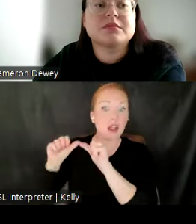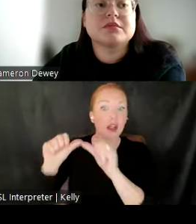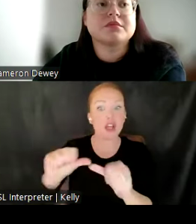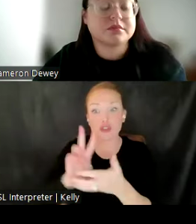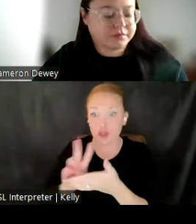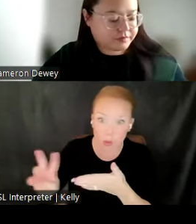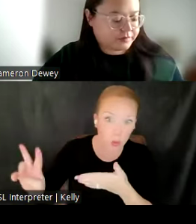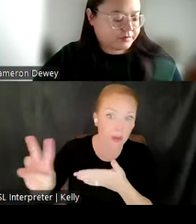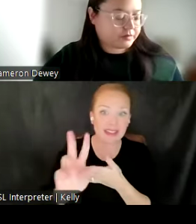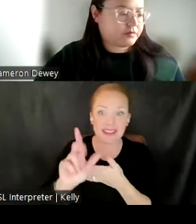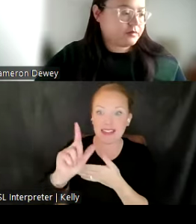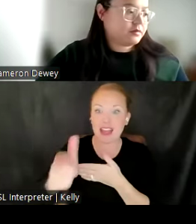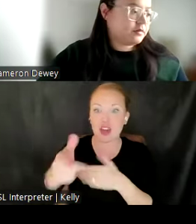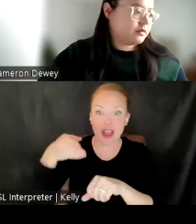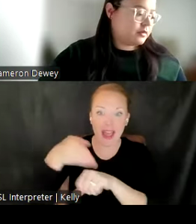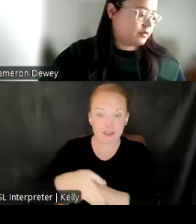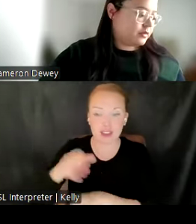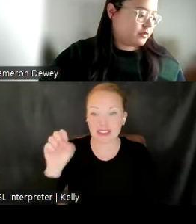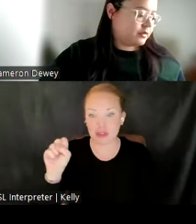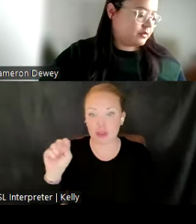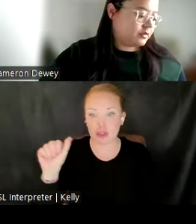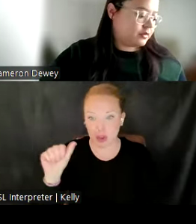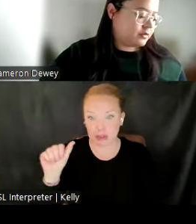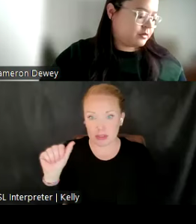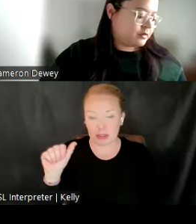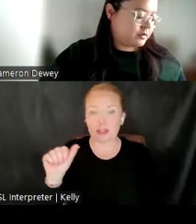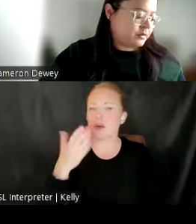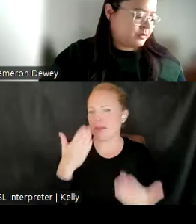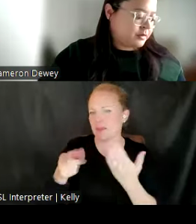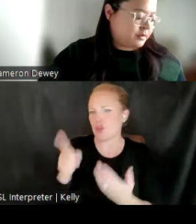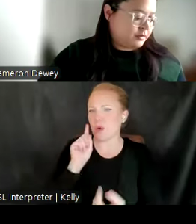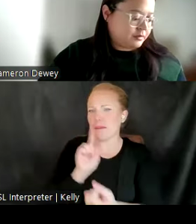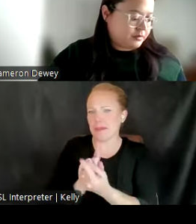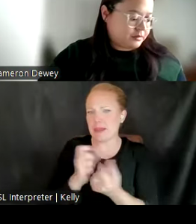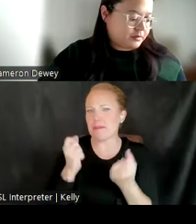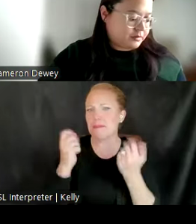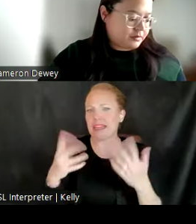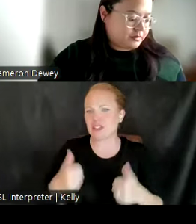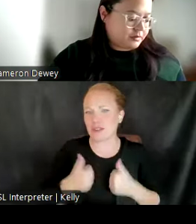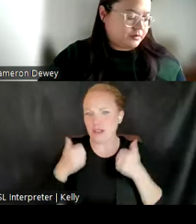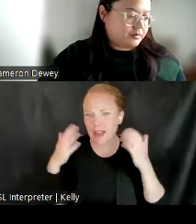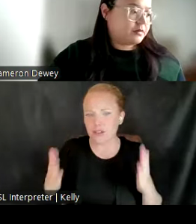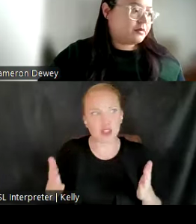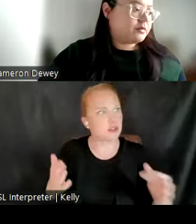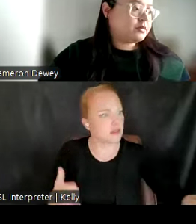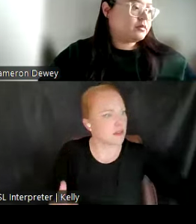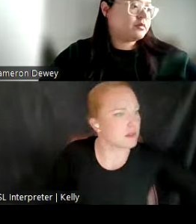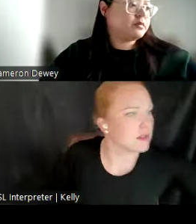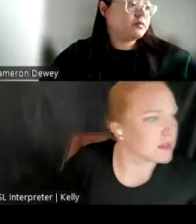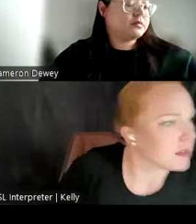is trying to signify is that you can encounter a lot of survivors, and in this specific statistic,